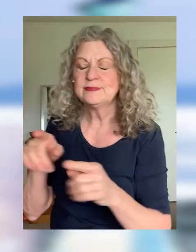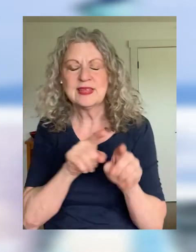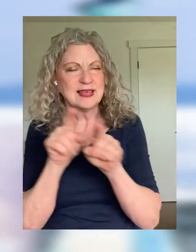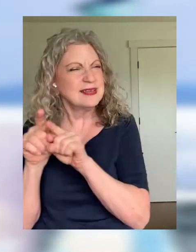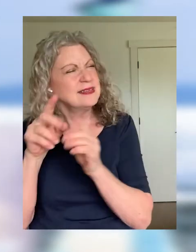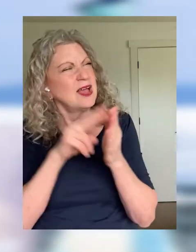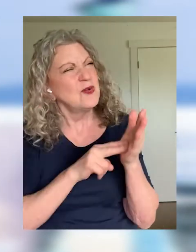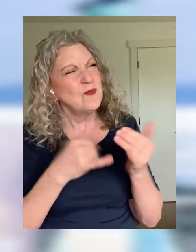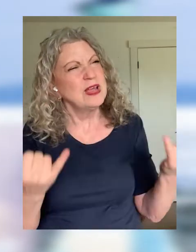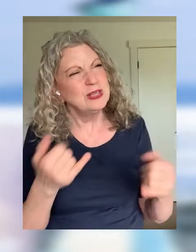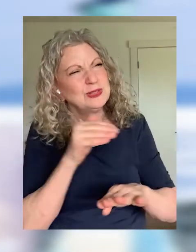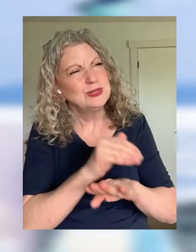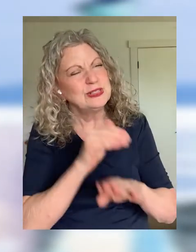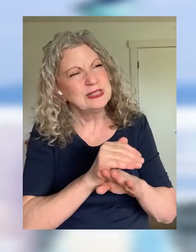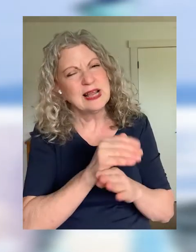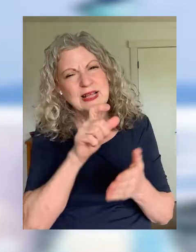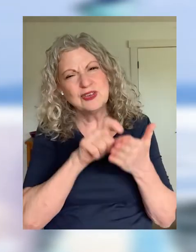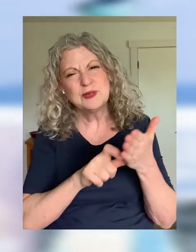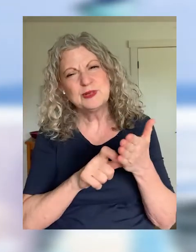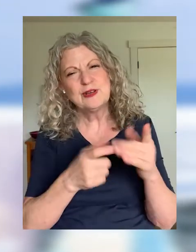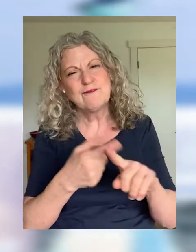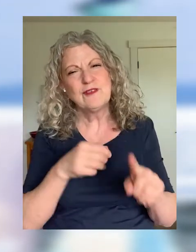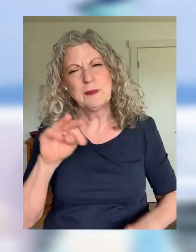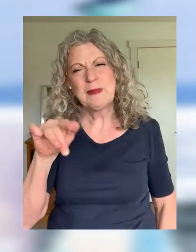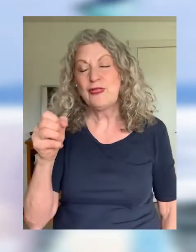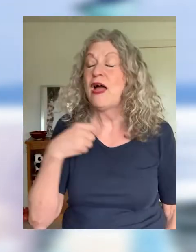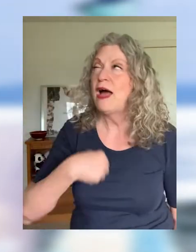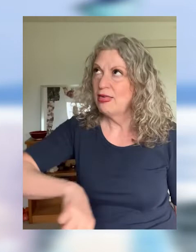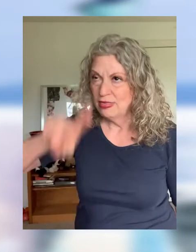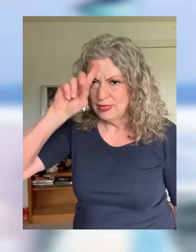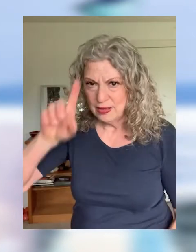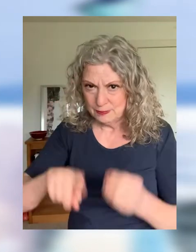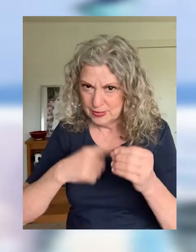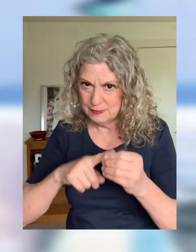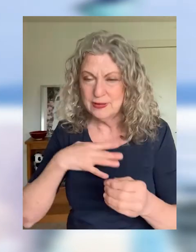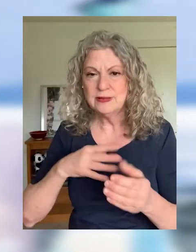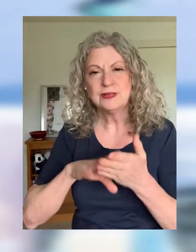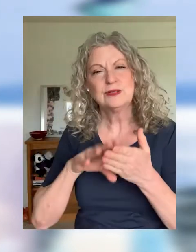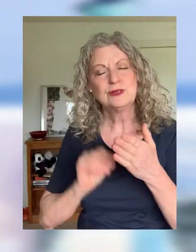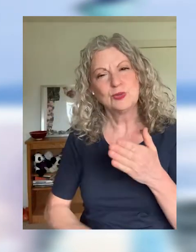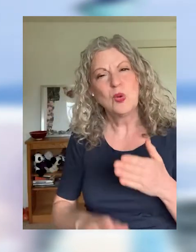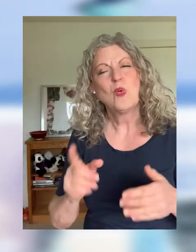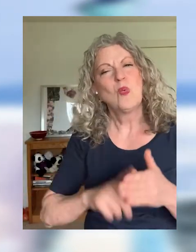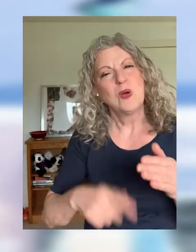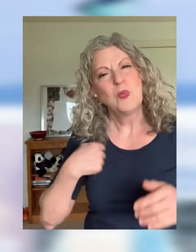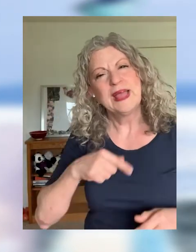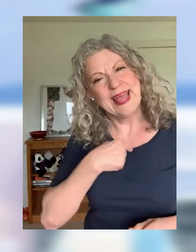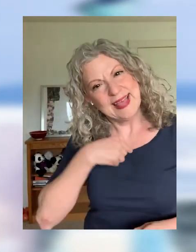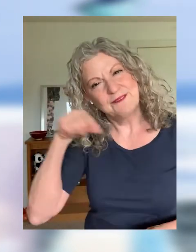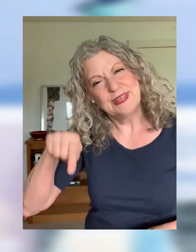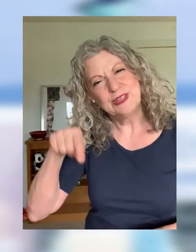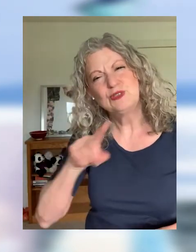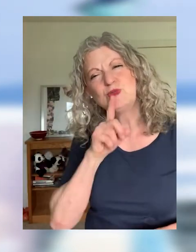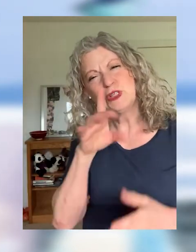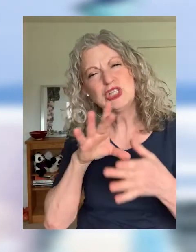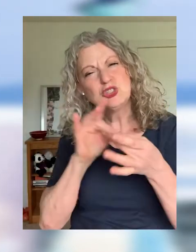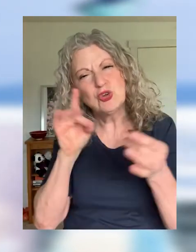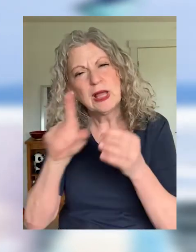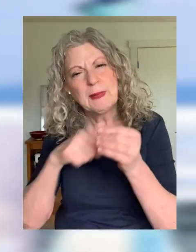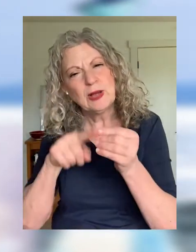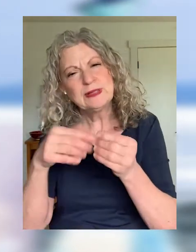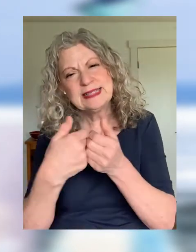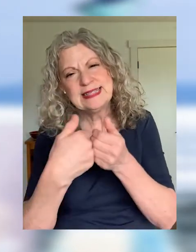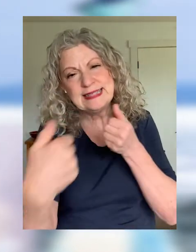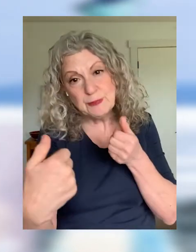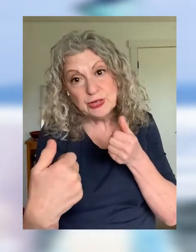As I read tonight's scripture from Matthew, I thought about my students. What we have in this passage is really a story about